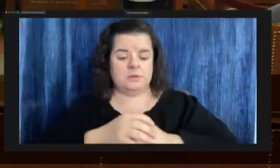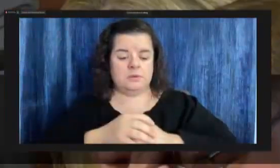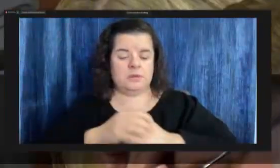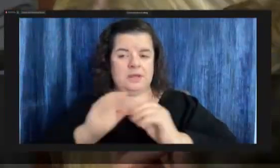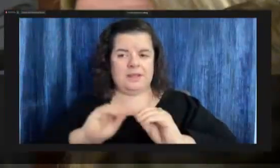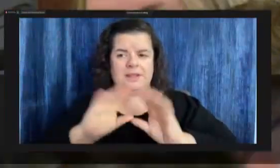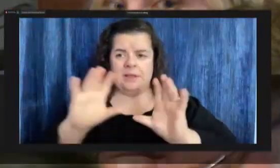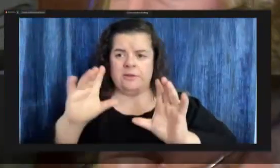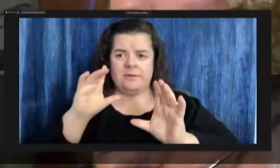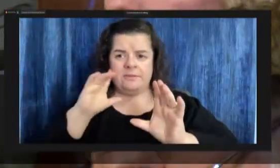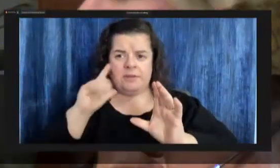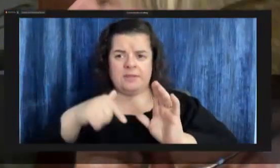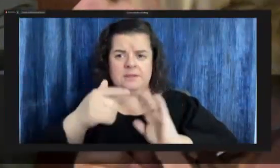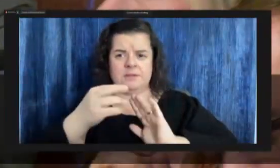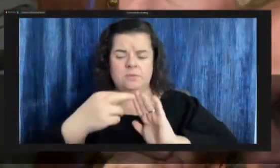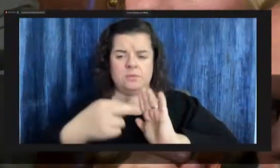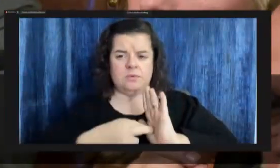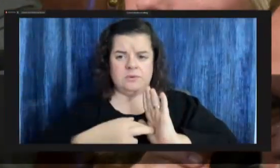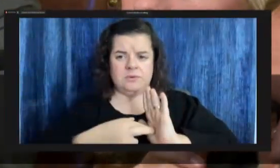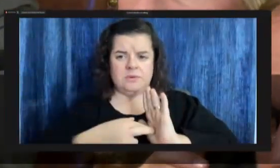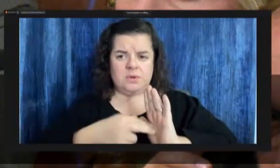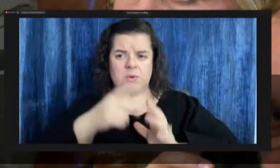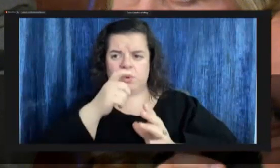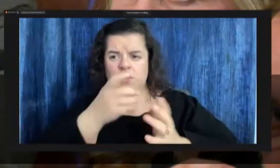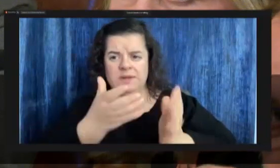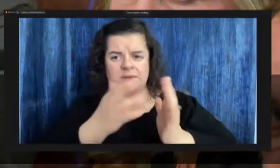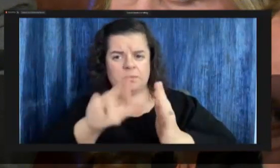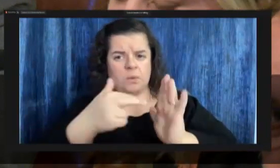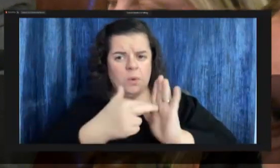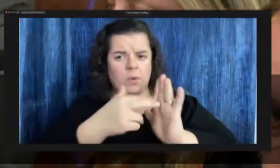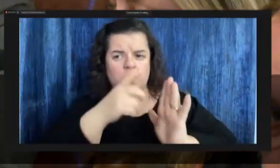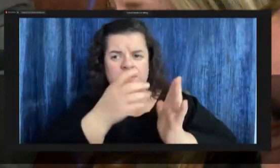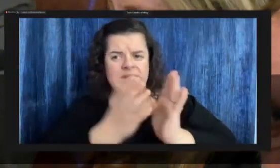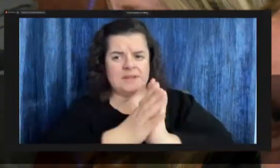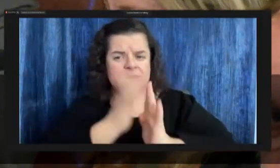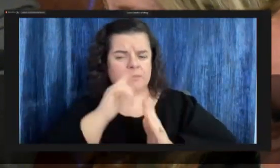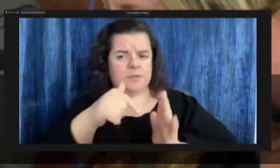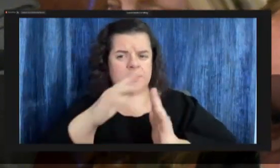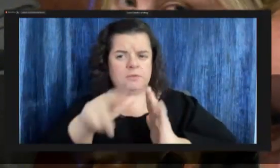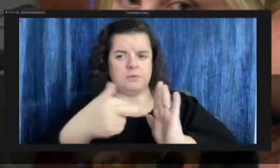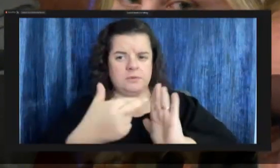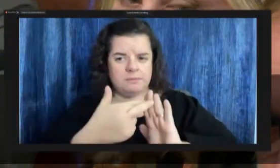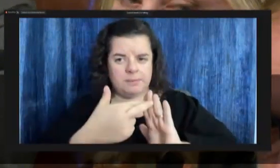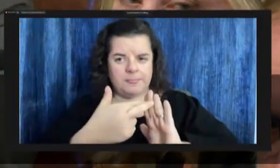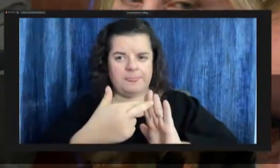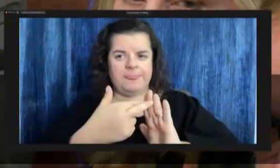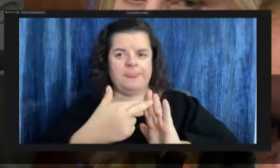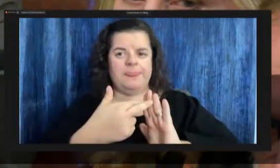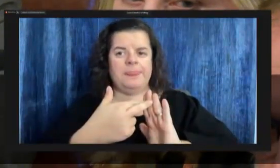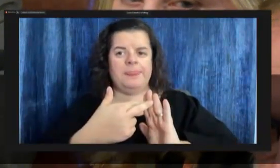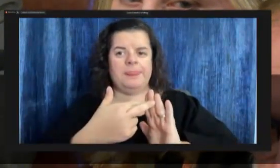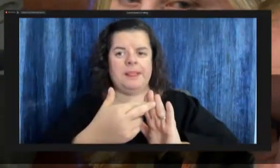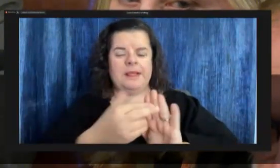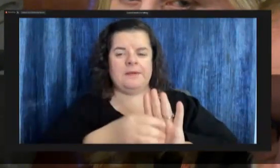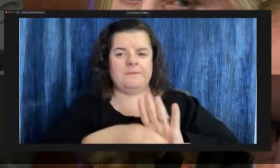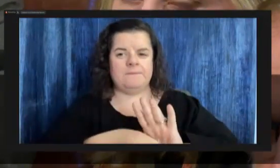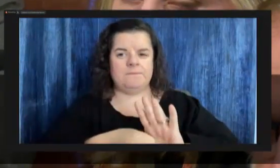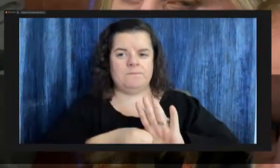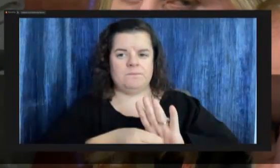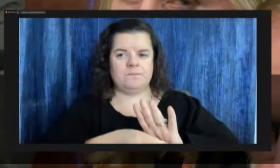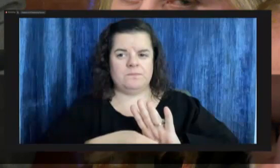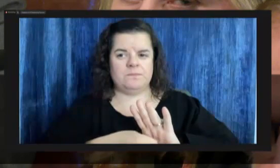clarification around this role and yes, who's asking for it, who, hey. You know, no, not, I don't understand, but that's what I would like to. It's okay now, you do it.